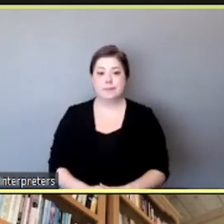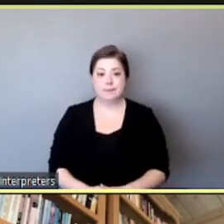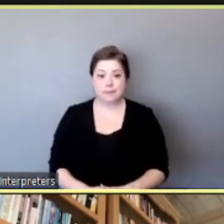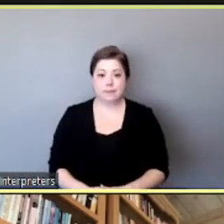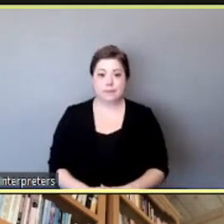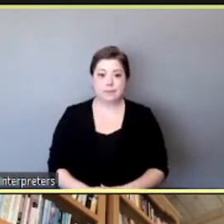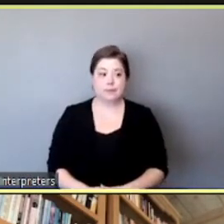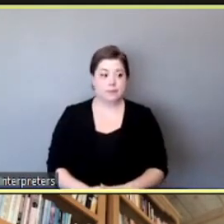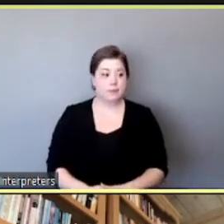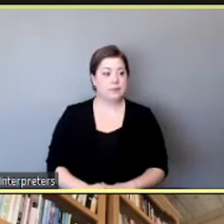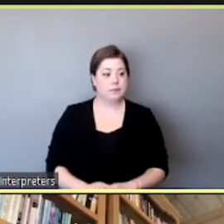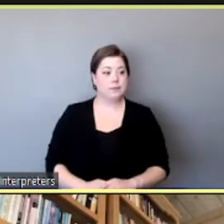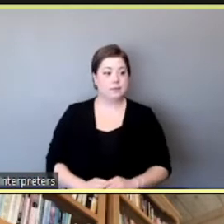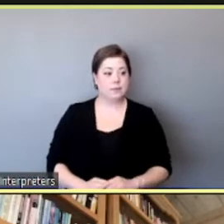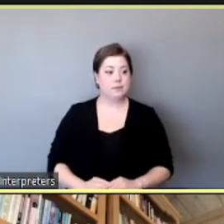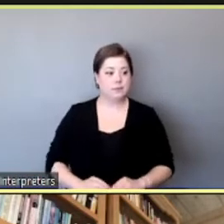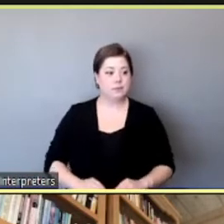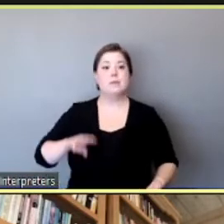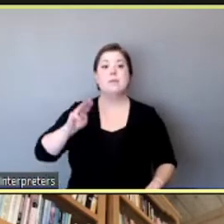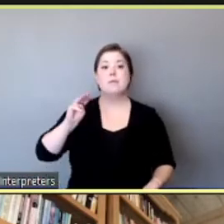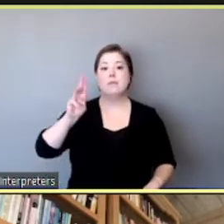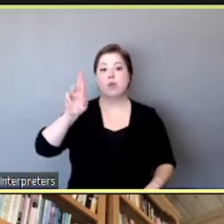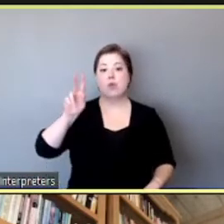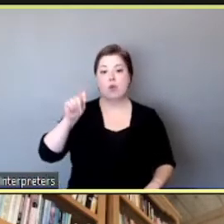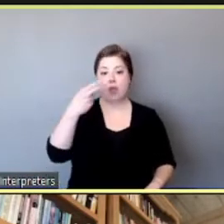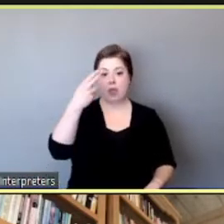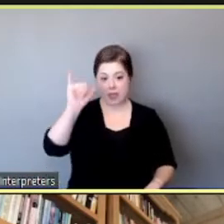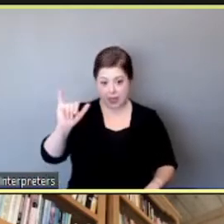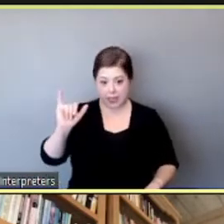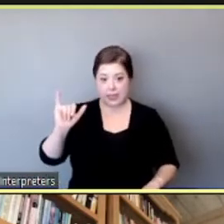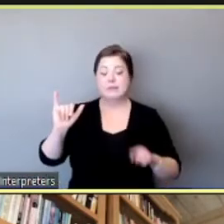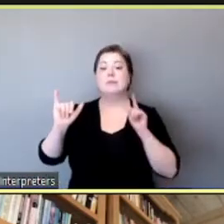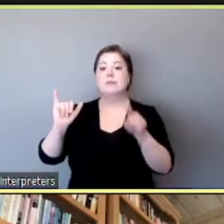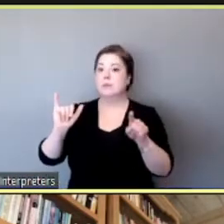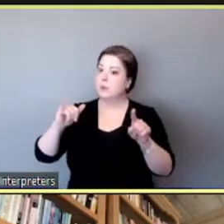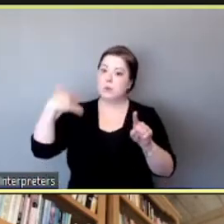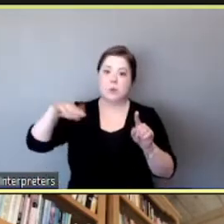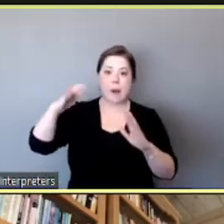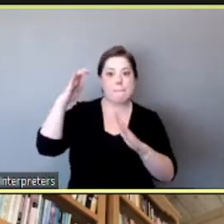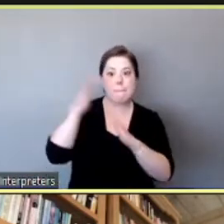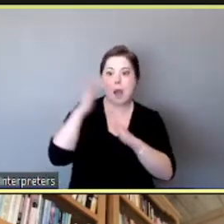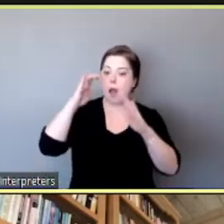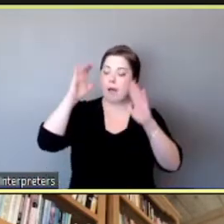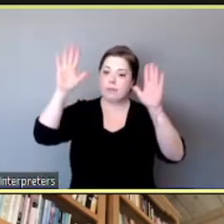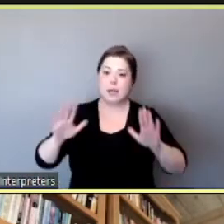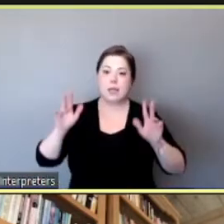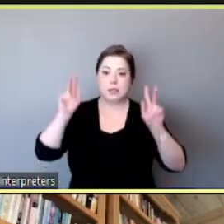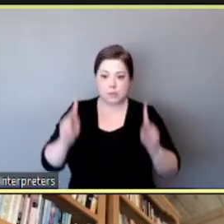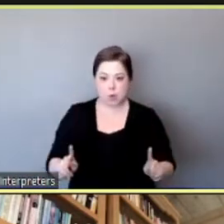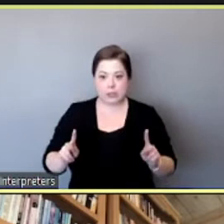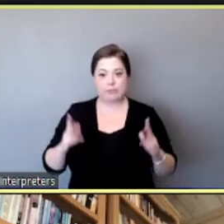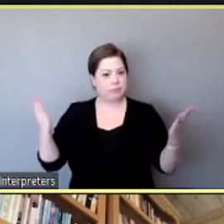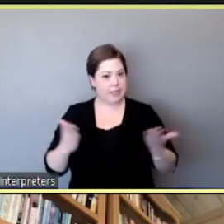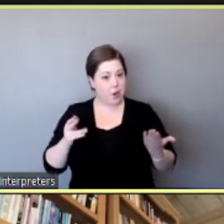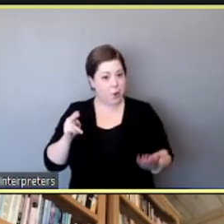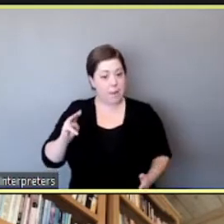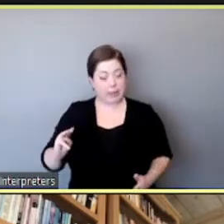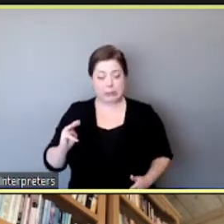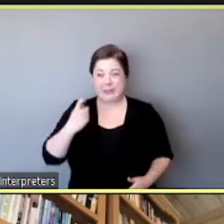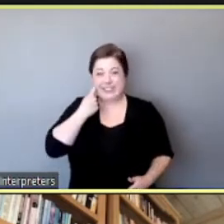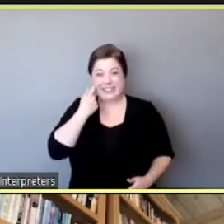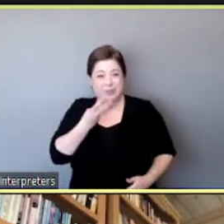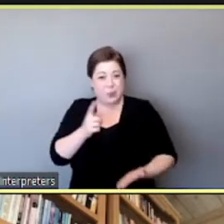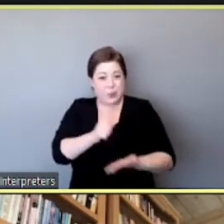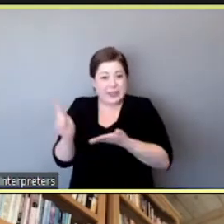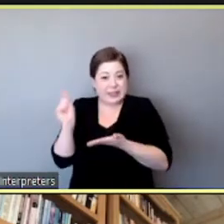Vivek Murthy, who's just an amazing individual. He was here in New Mexico a couple weeks ago.